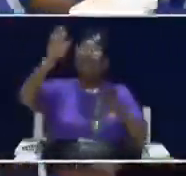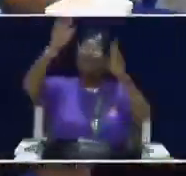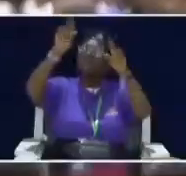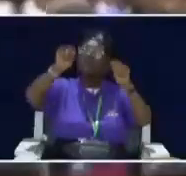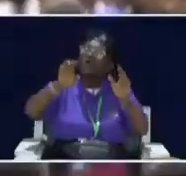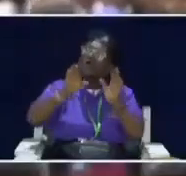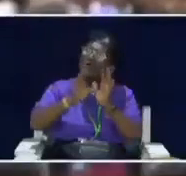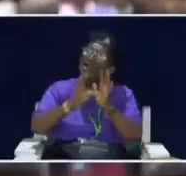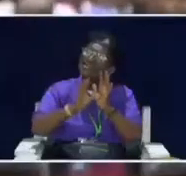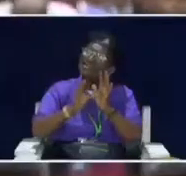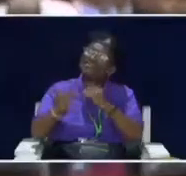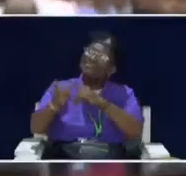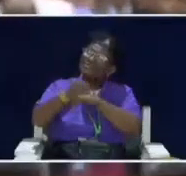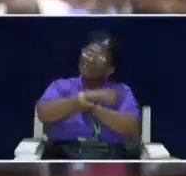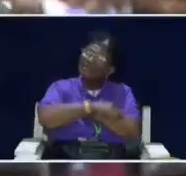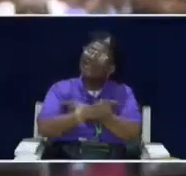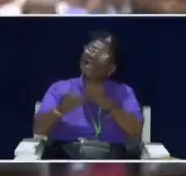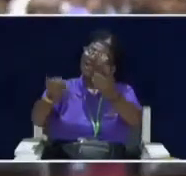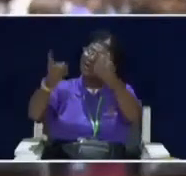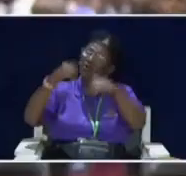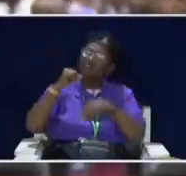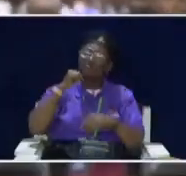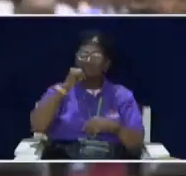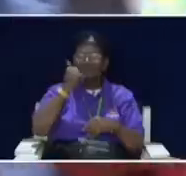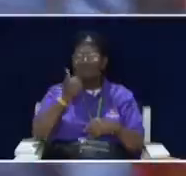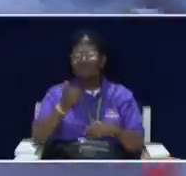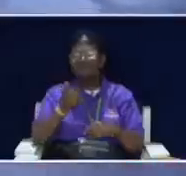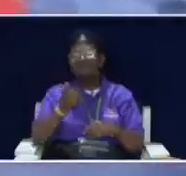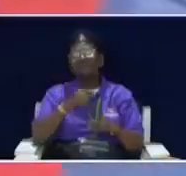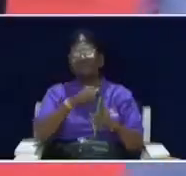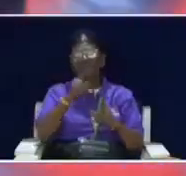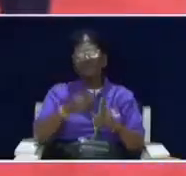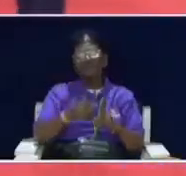When demon comes, you would say?